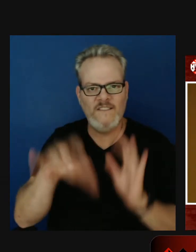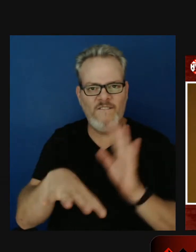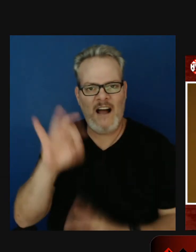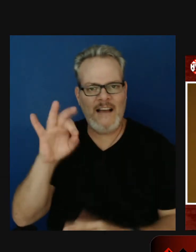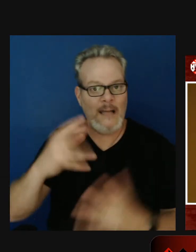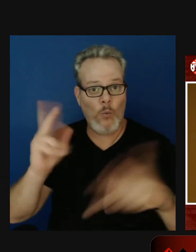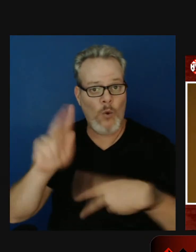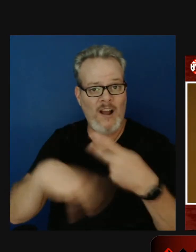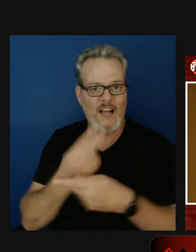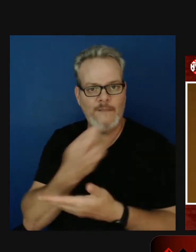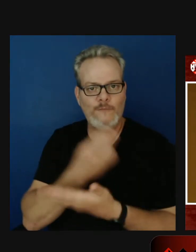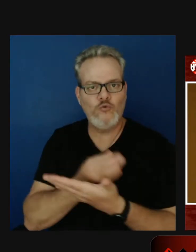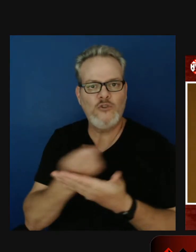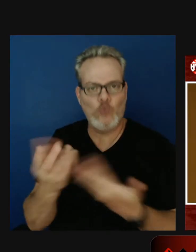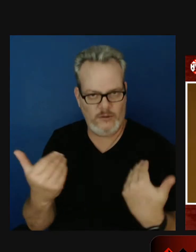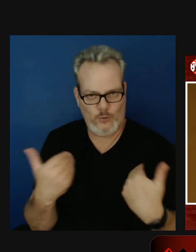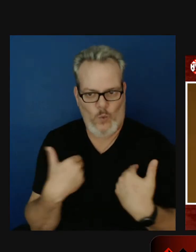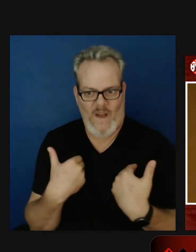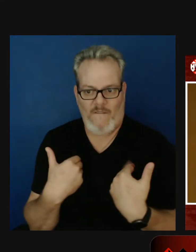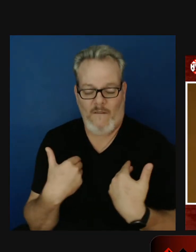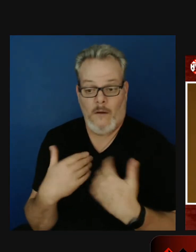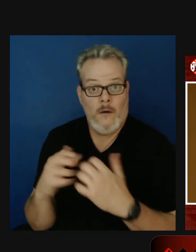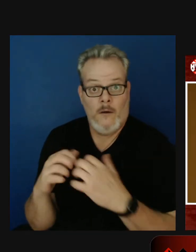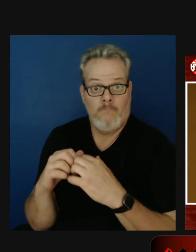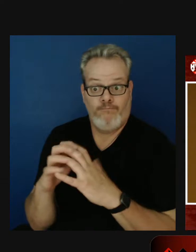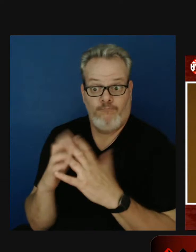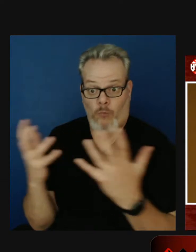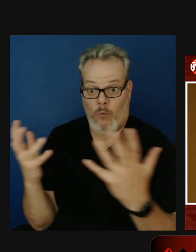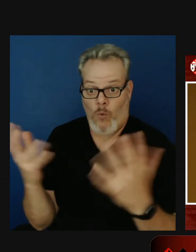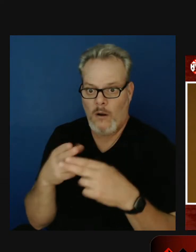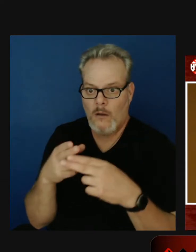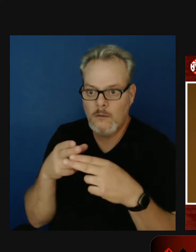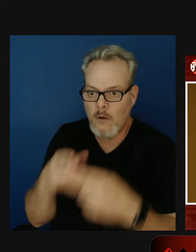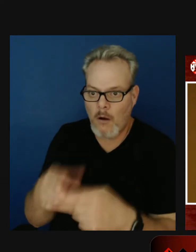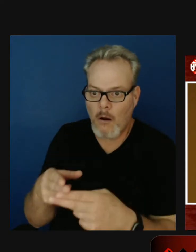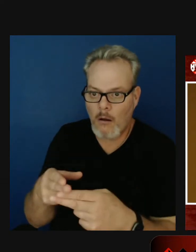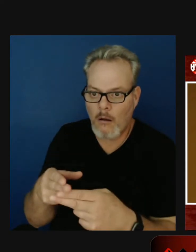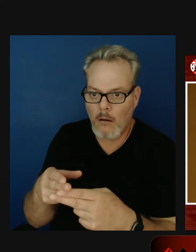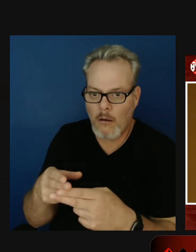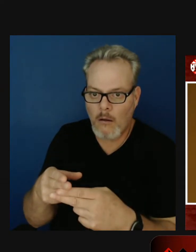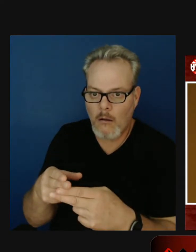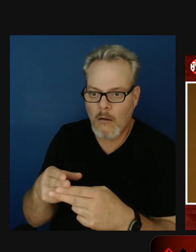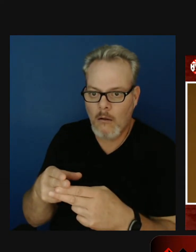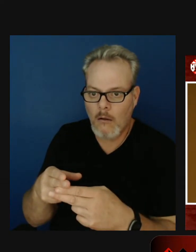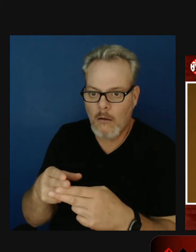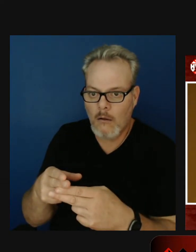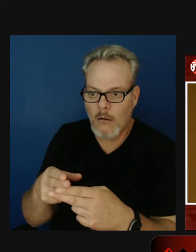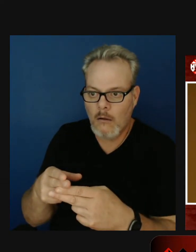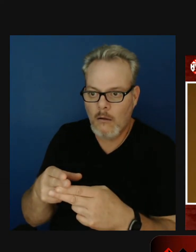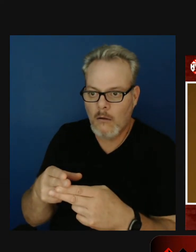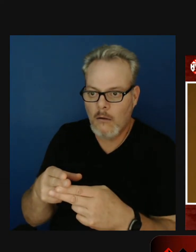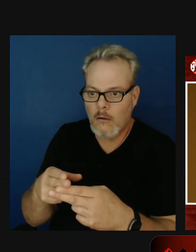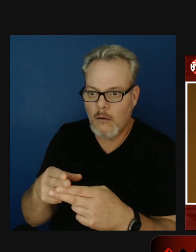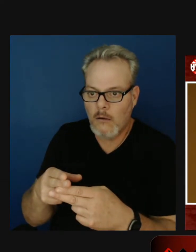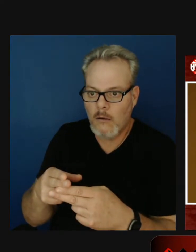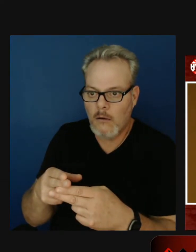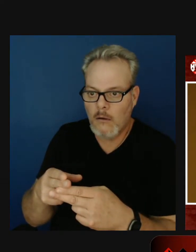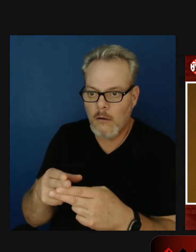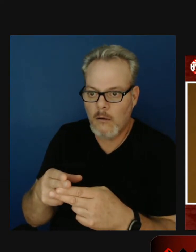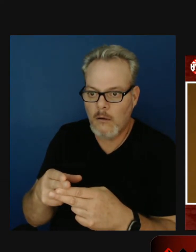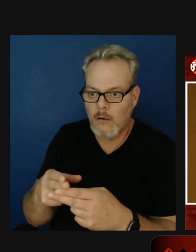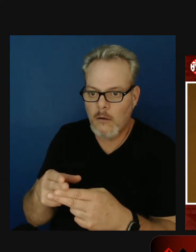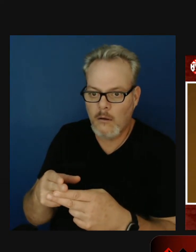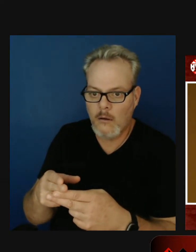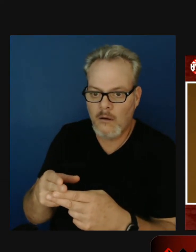So what ended up starting is what's called the Folios series. So he wanted to make a geologic atlas of the United